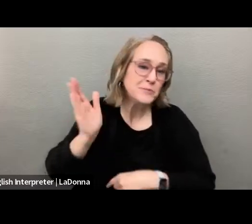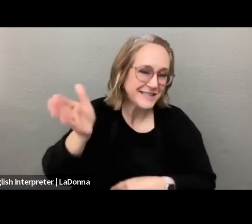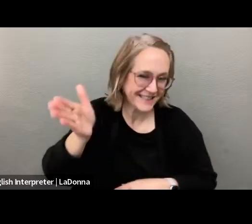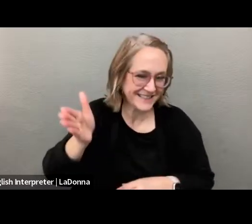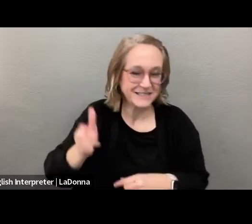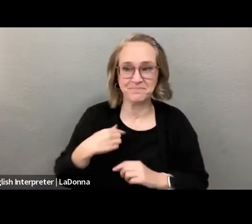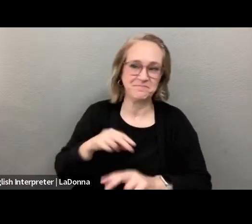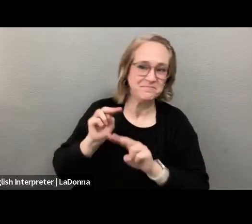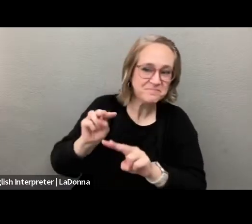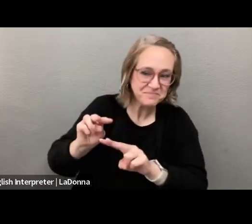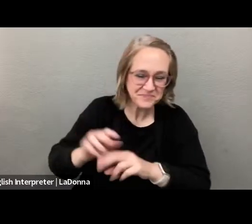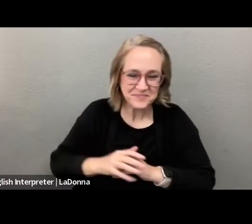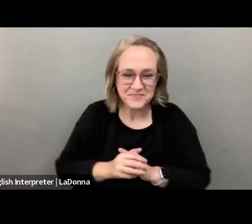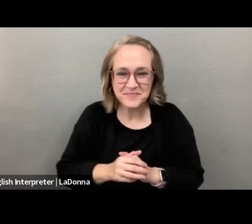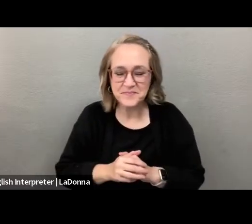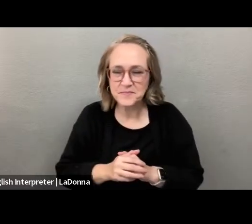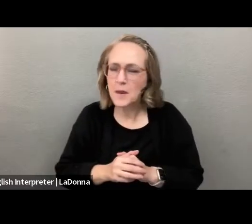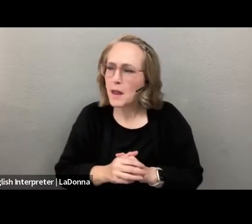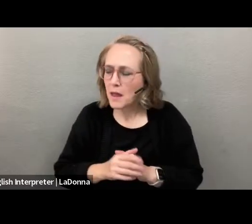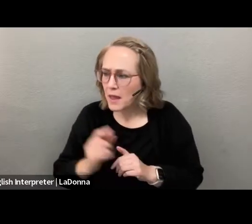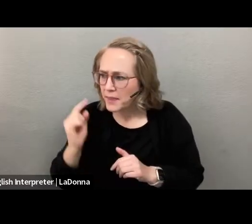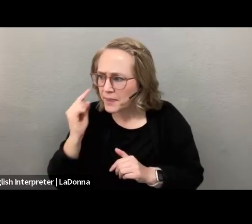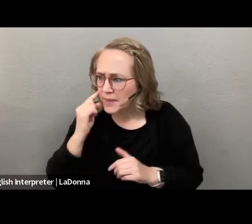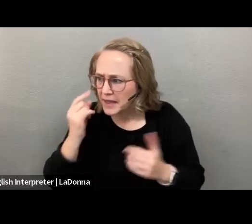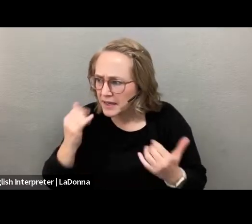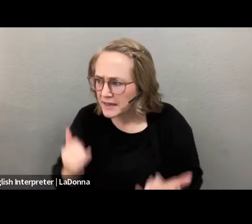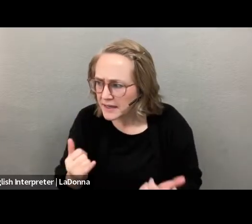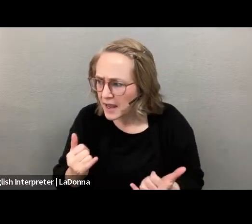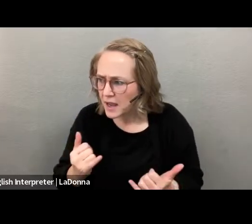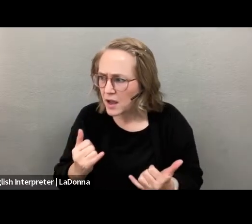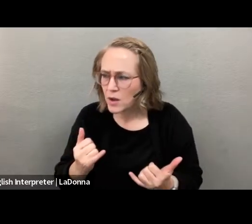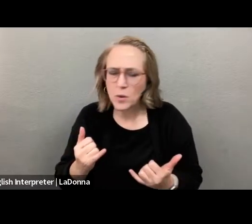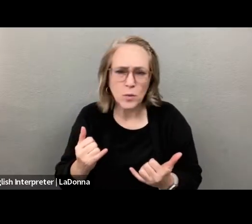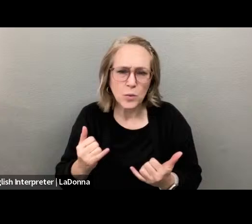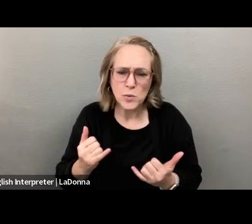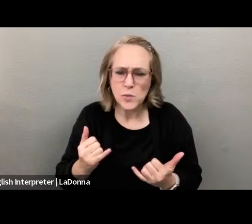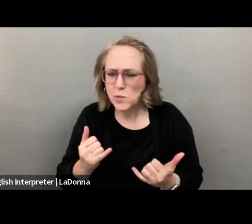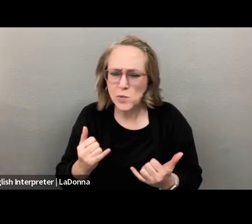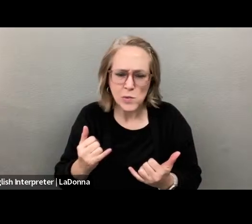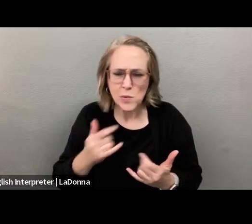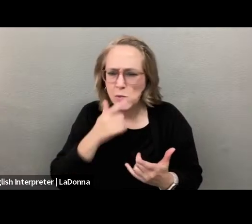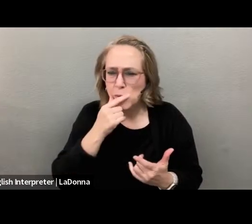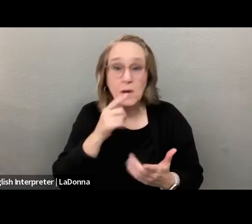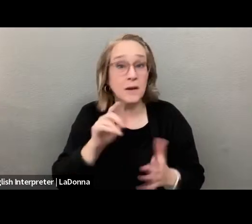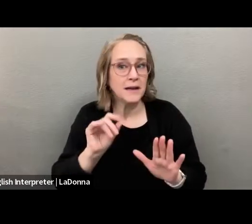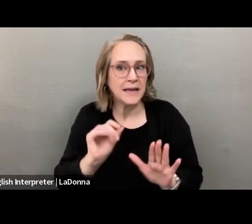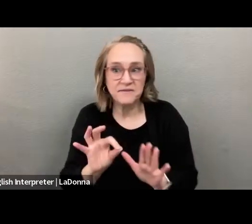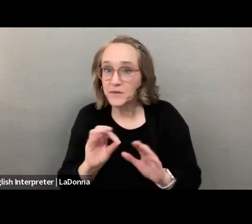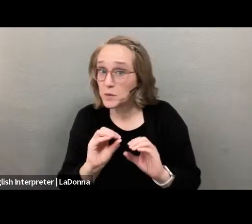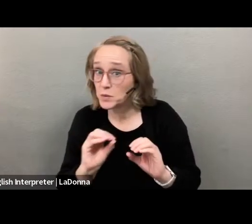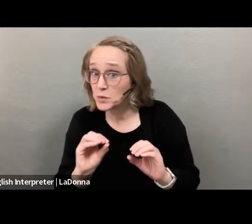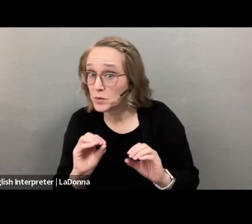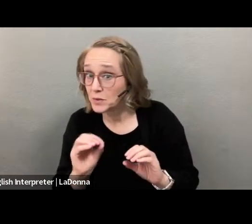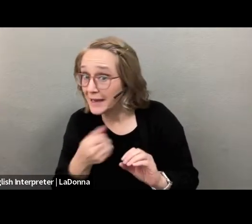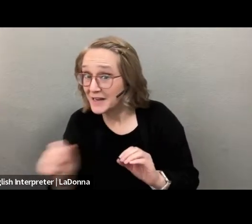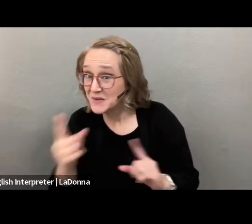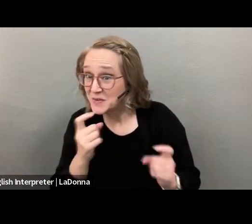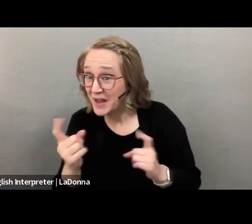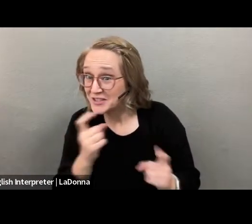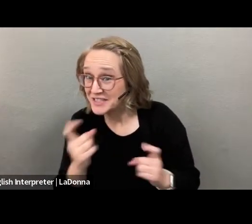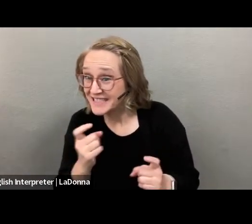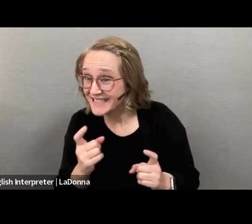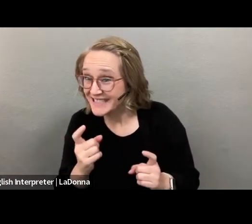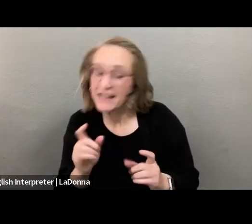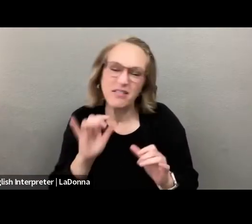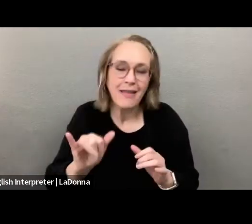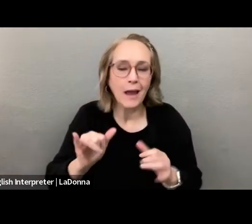Okay, and I think what I'm going to do now, if anyone has any questions, let me know. That's just a little bit